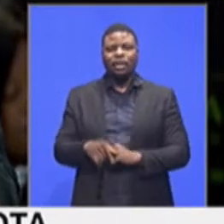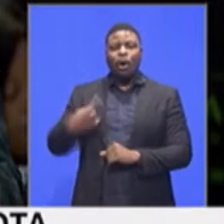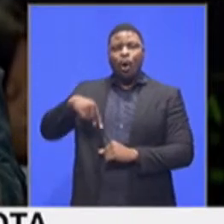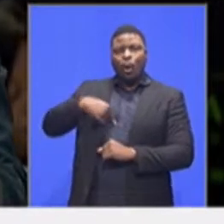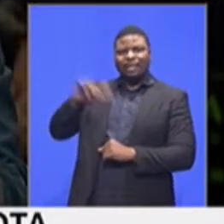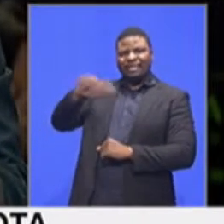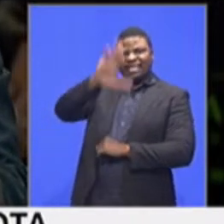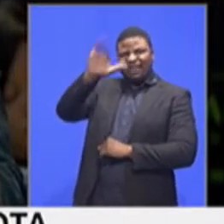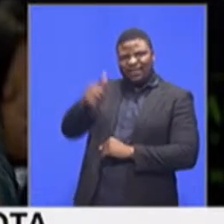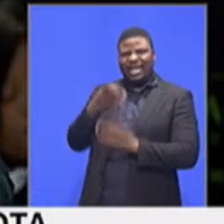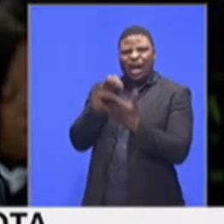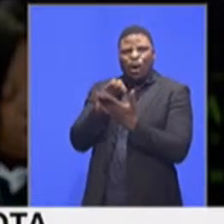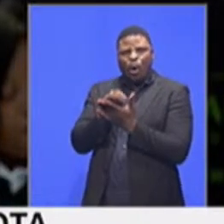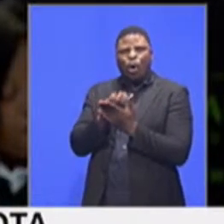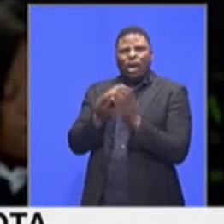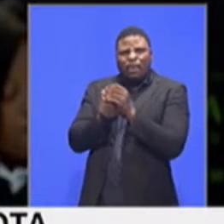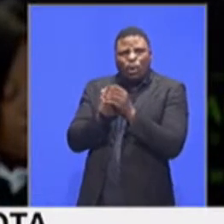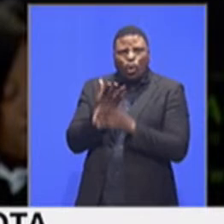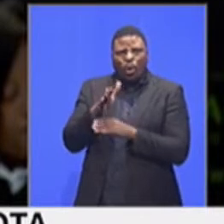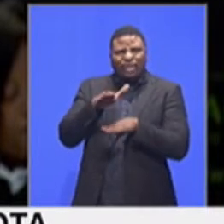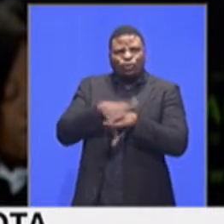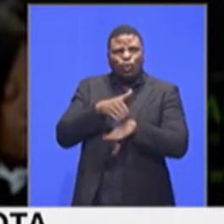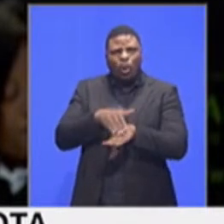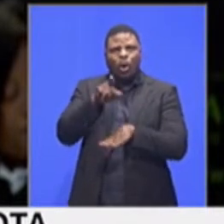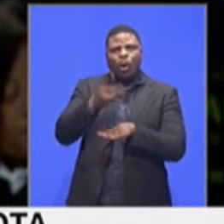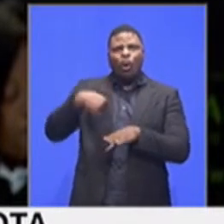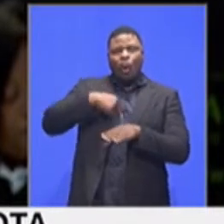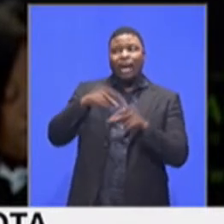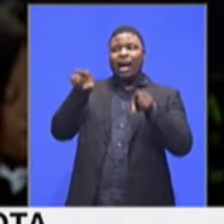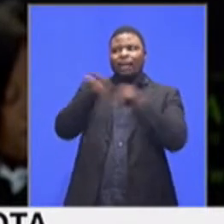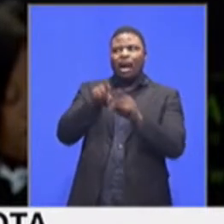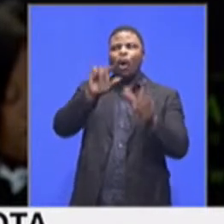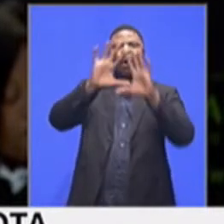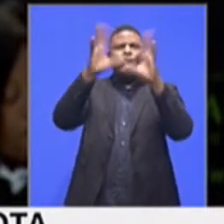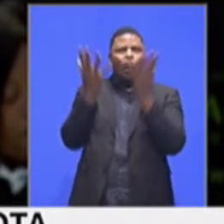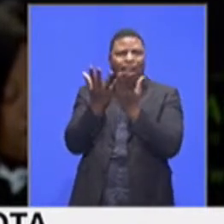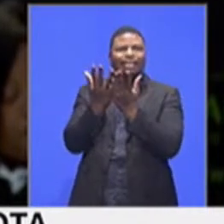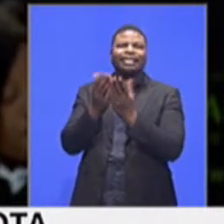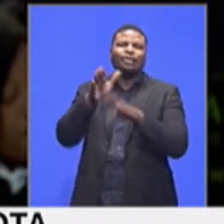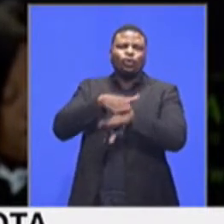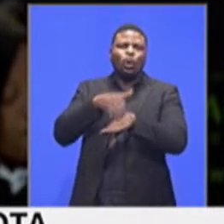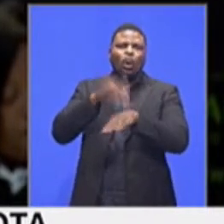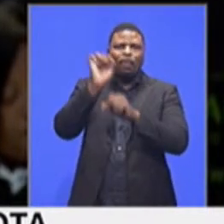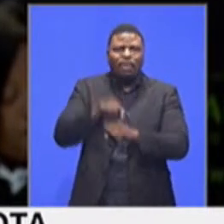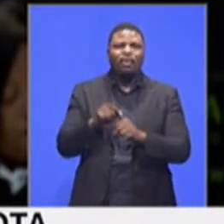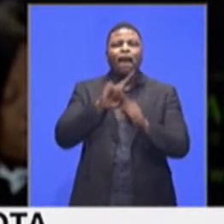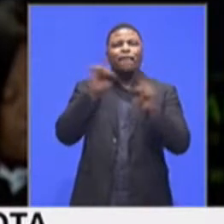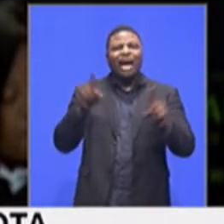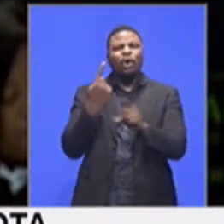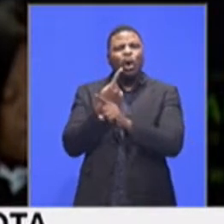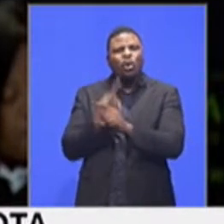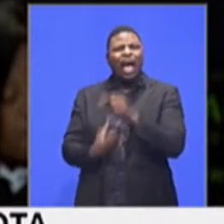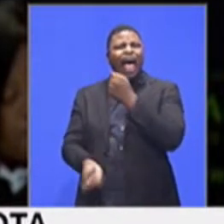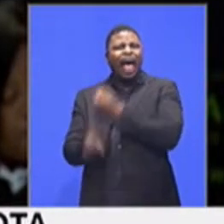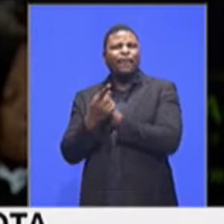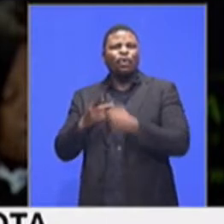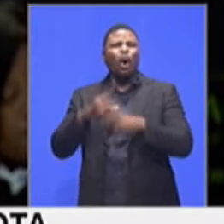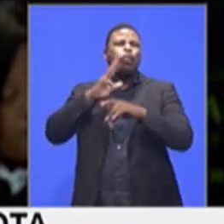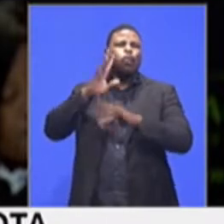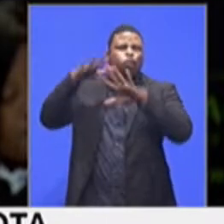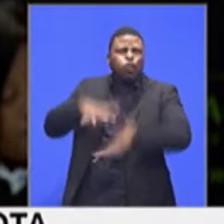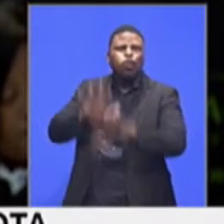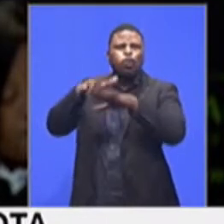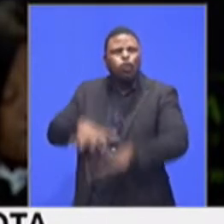and recent events have shown that extreme weather events such as floods, heat waves, and drought